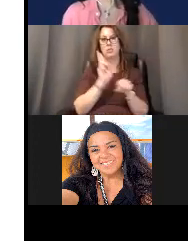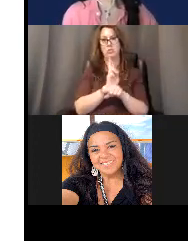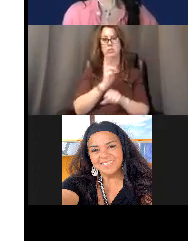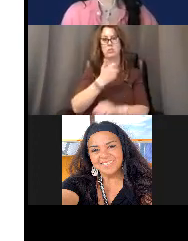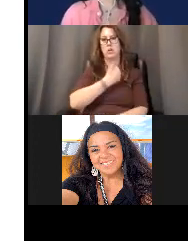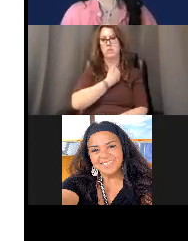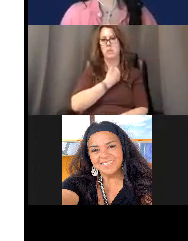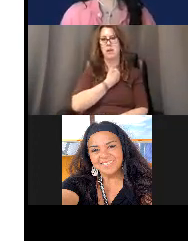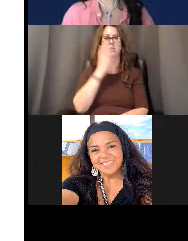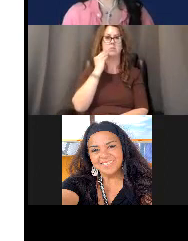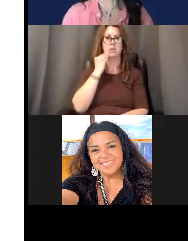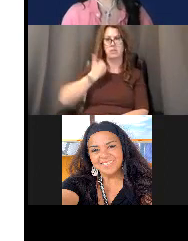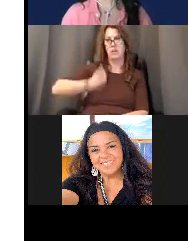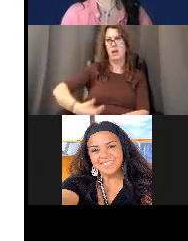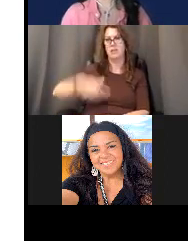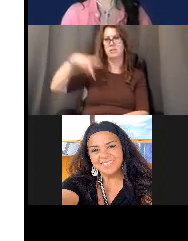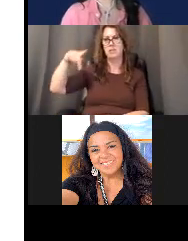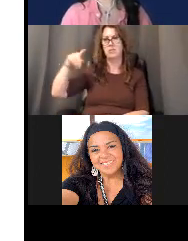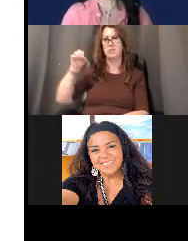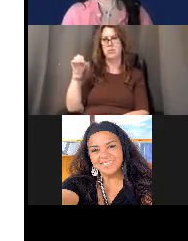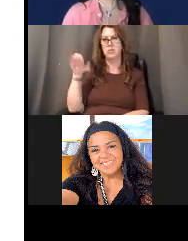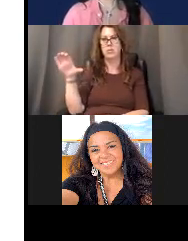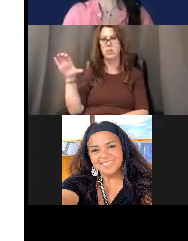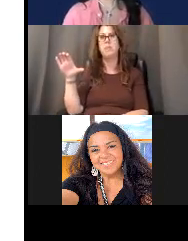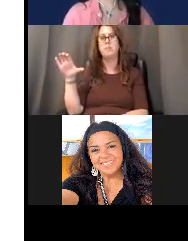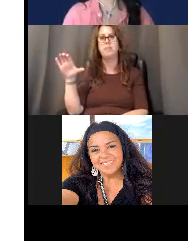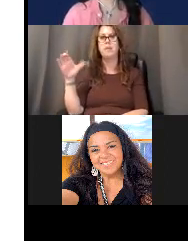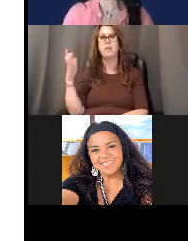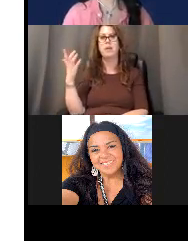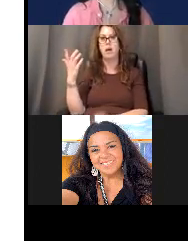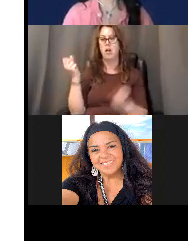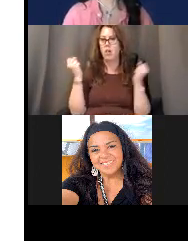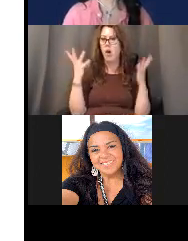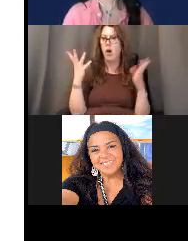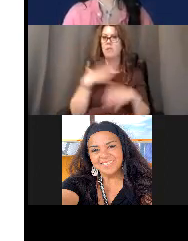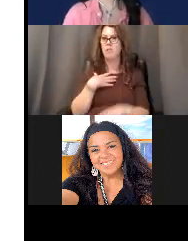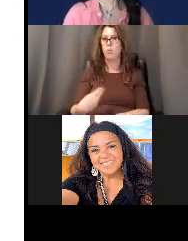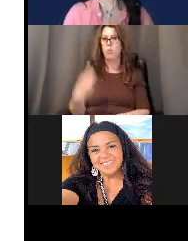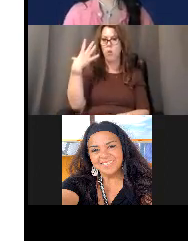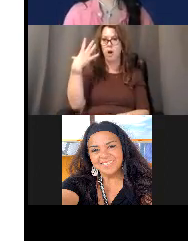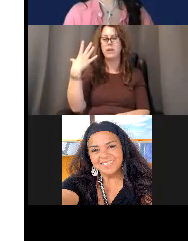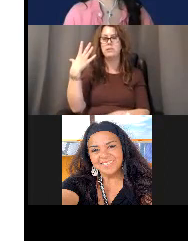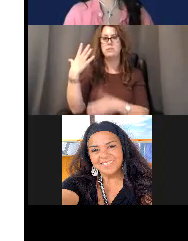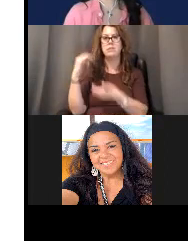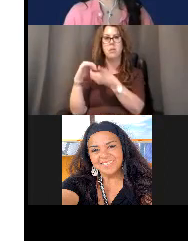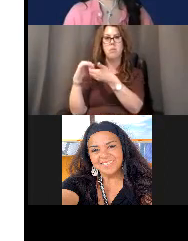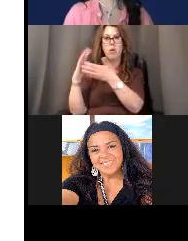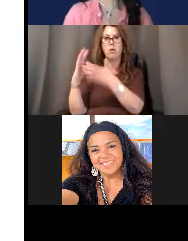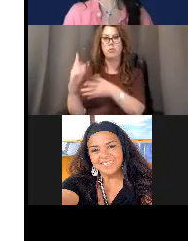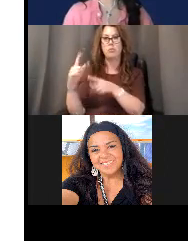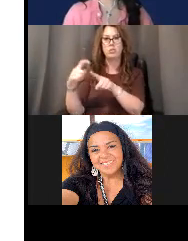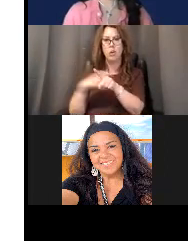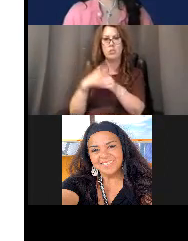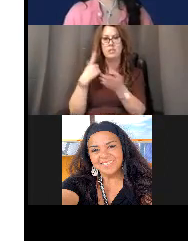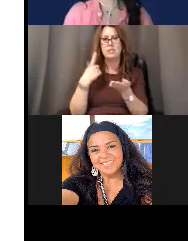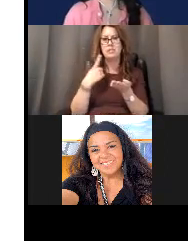George Floyd, I had a lot of white partners around the country call, right? And talk about like, this hit